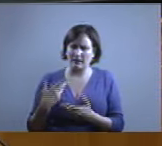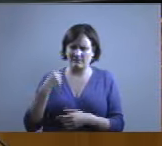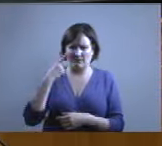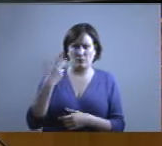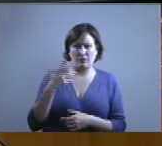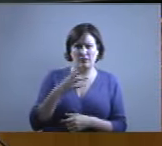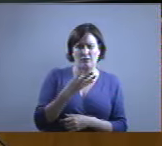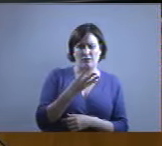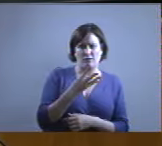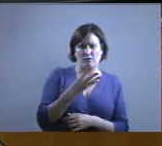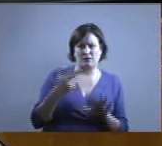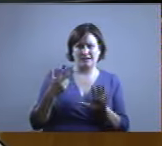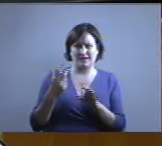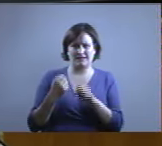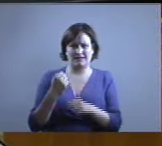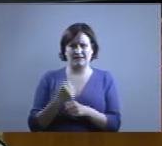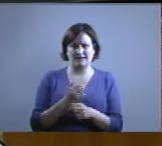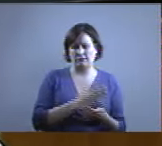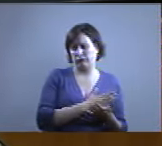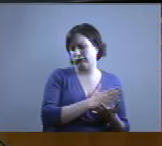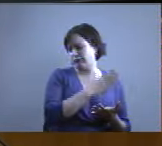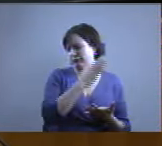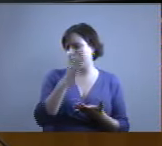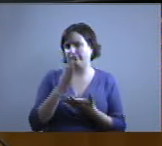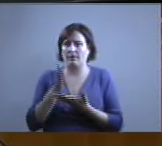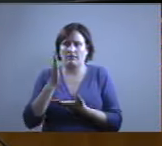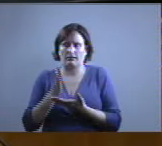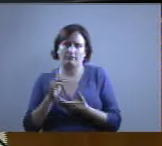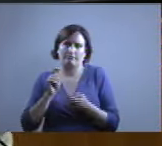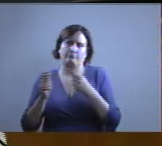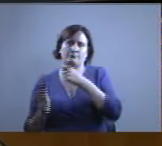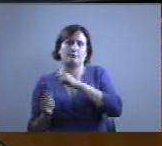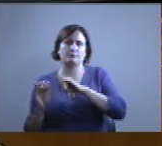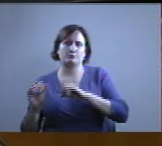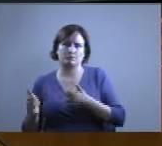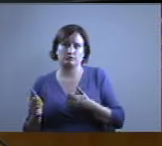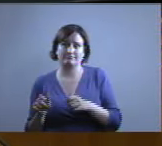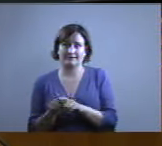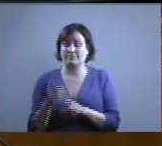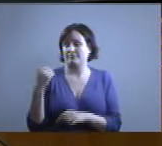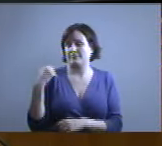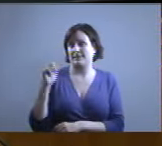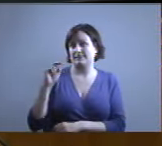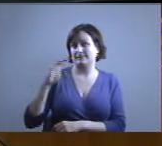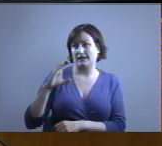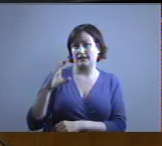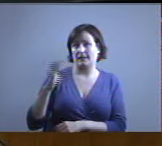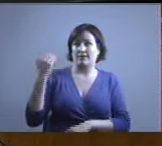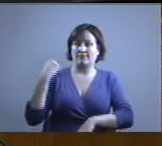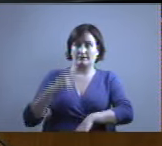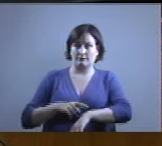years, just like it took the ANC with all its organs to smash apartheid.